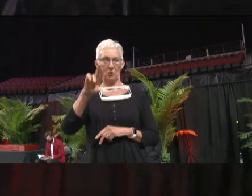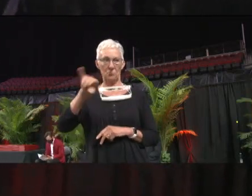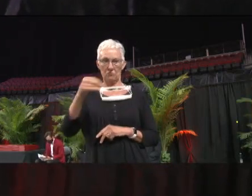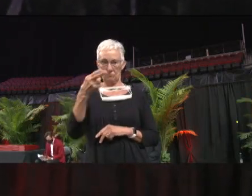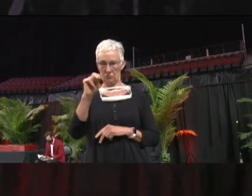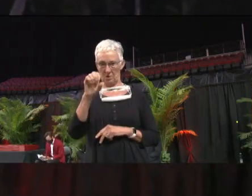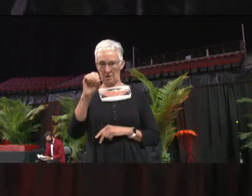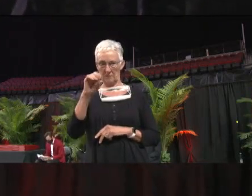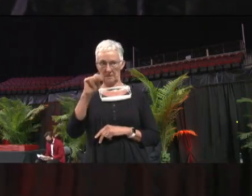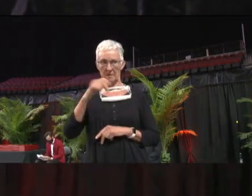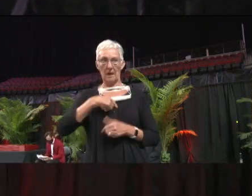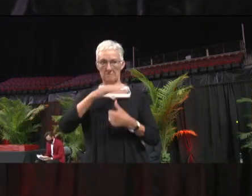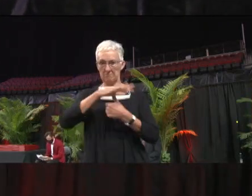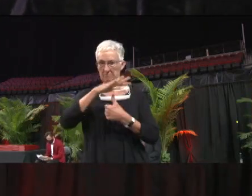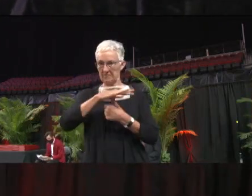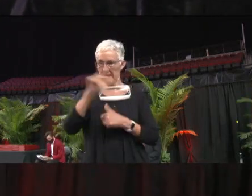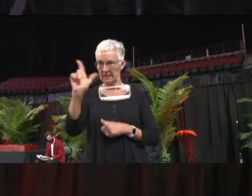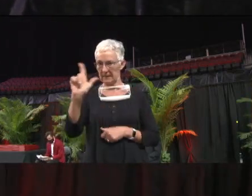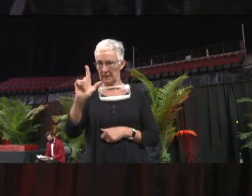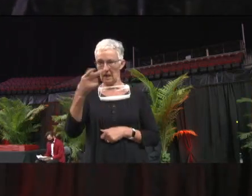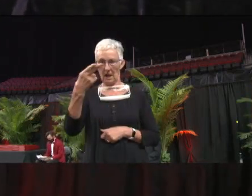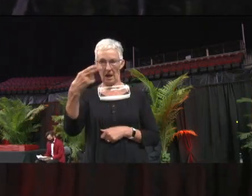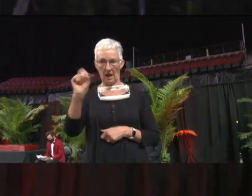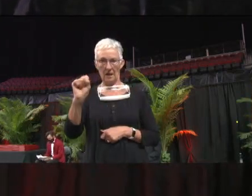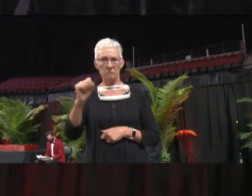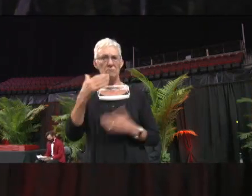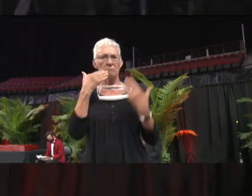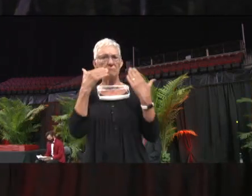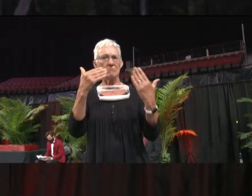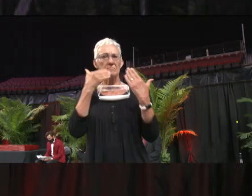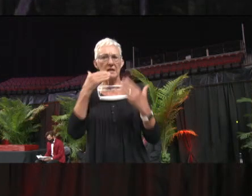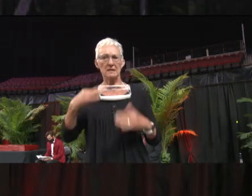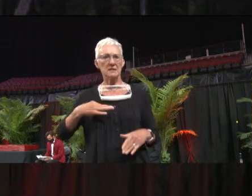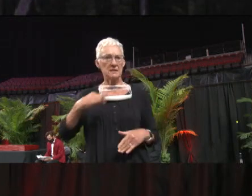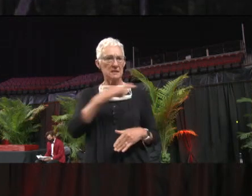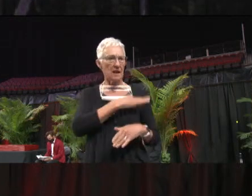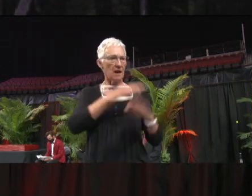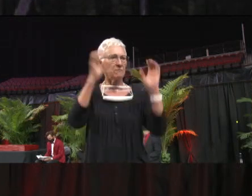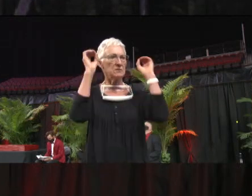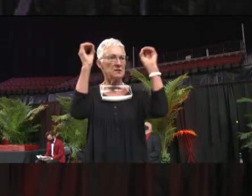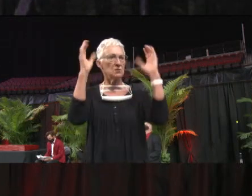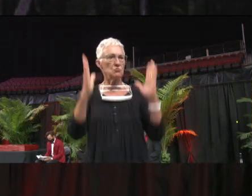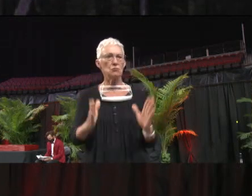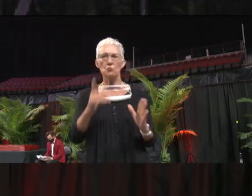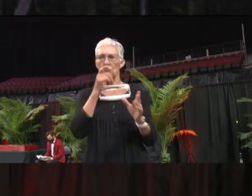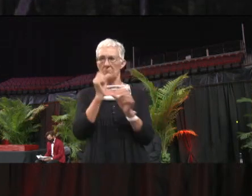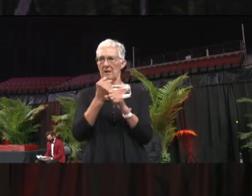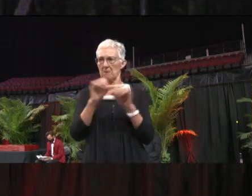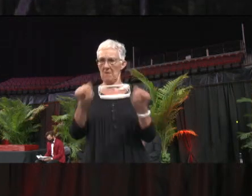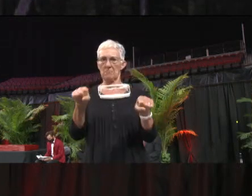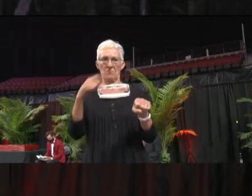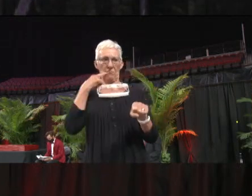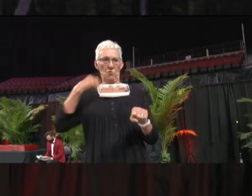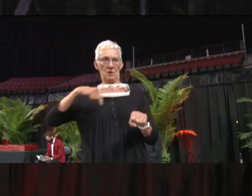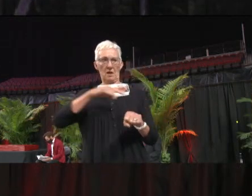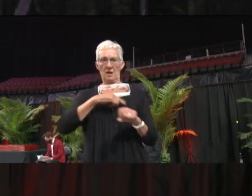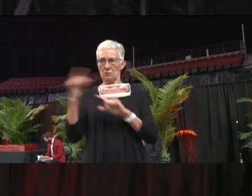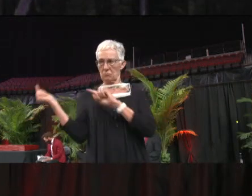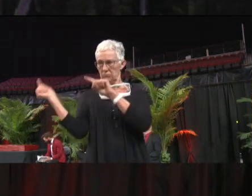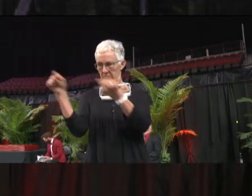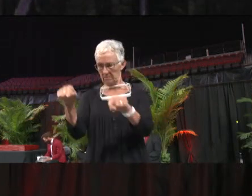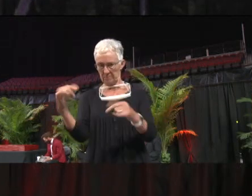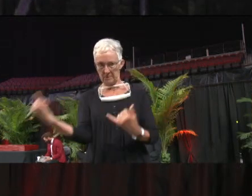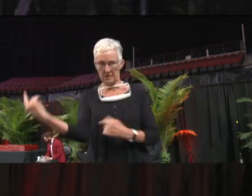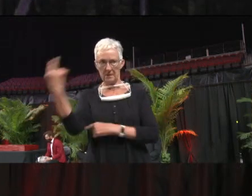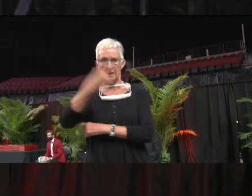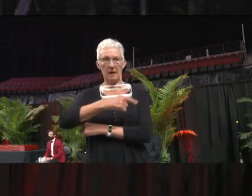School. First, I want to thank all of the staff, teachers, and community members that made it possible for us to be here today. I also want to